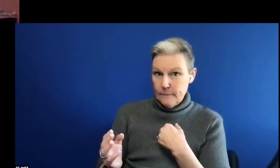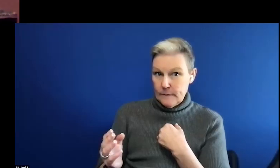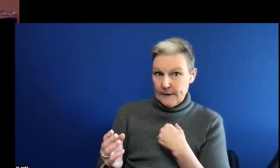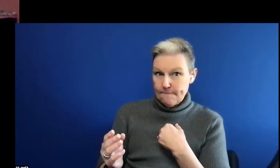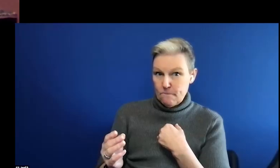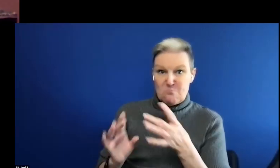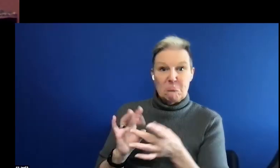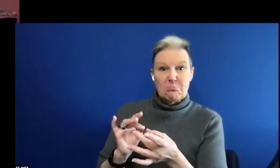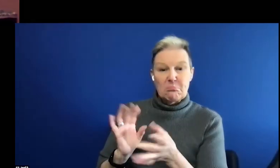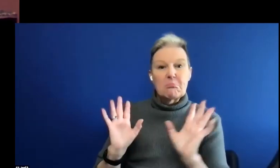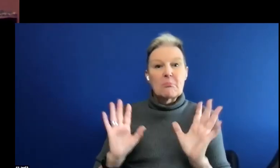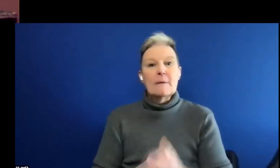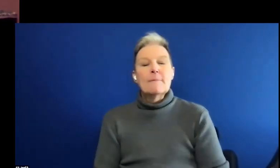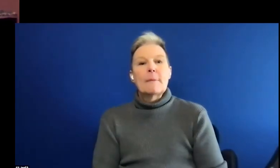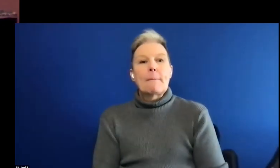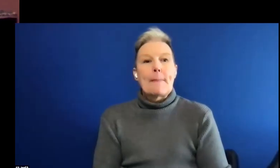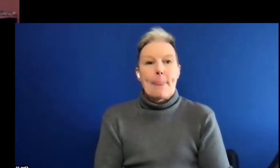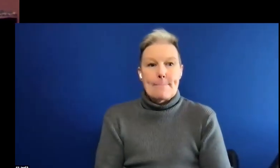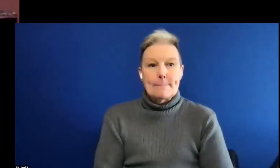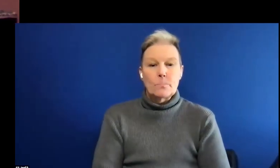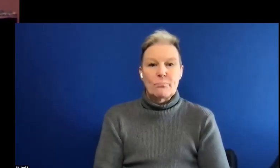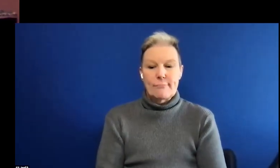It's just a comment. Okay, yep.